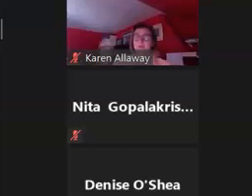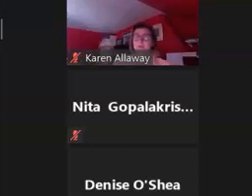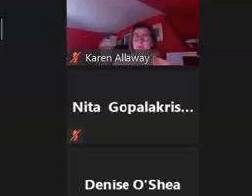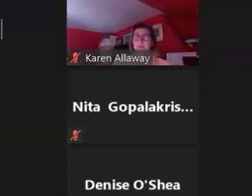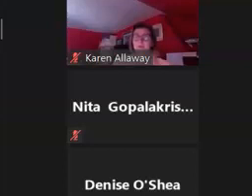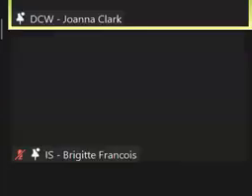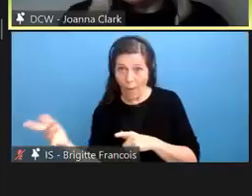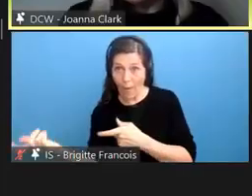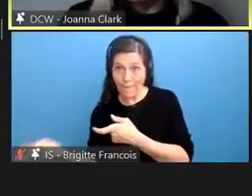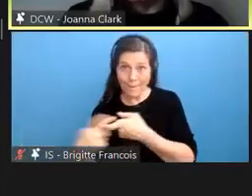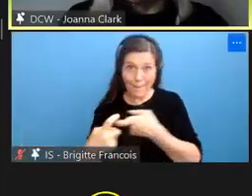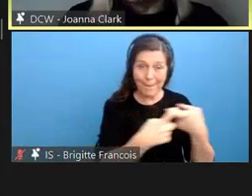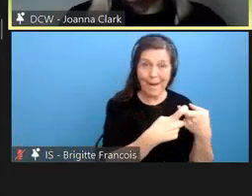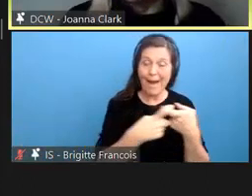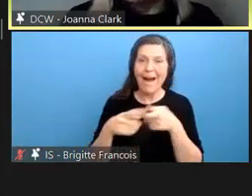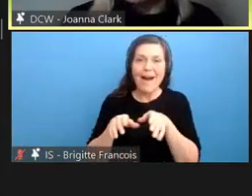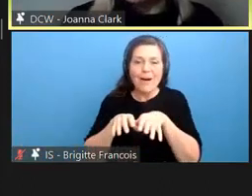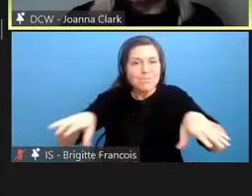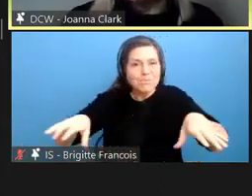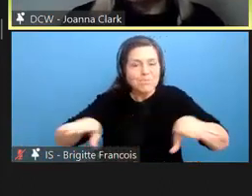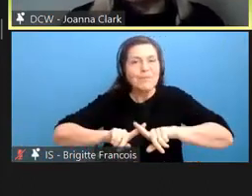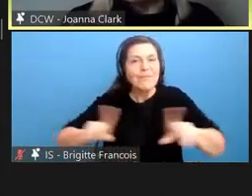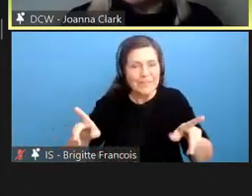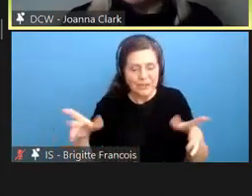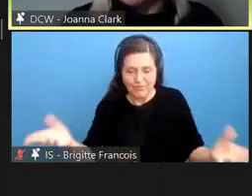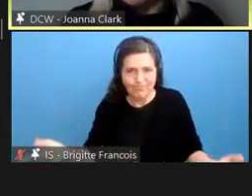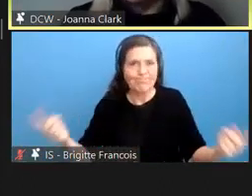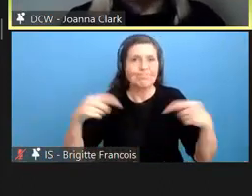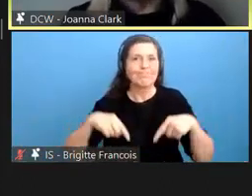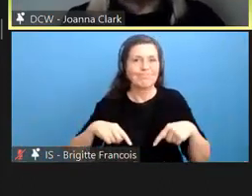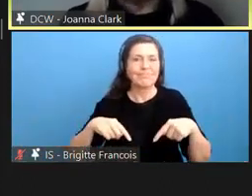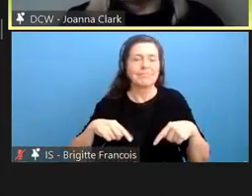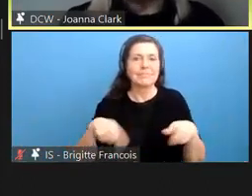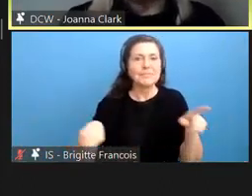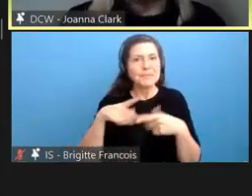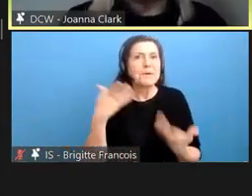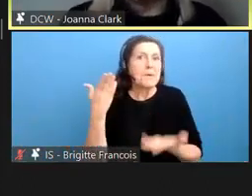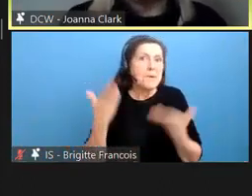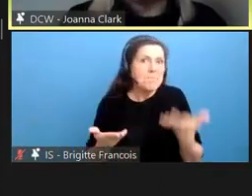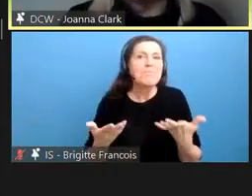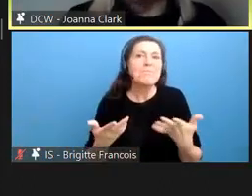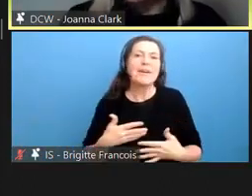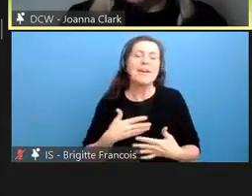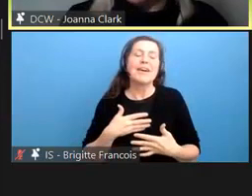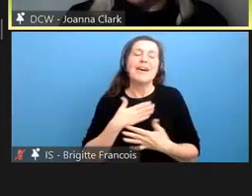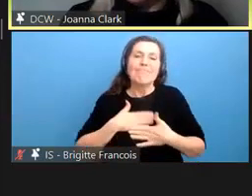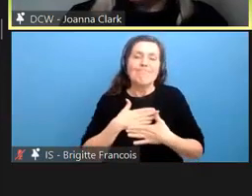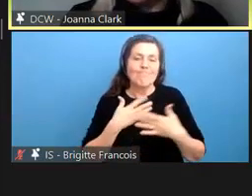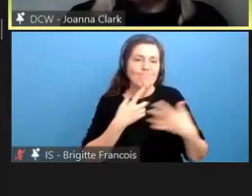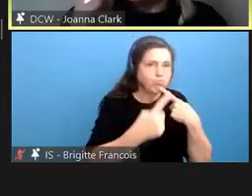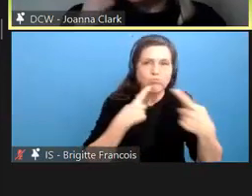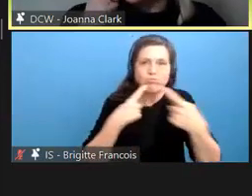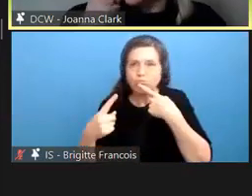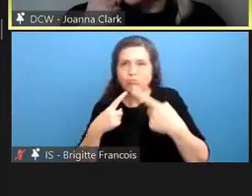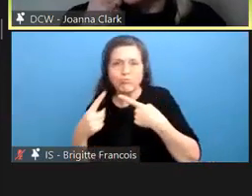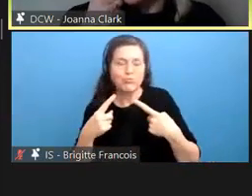rooms. I hope you've had an opportunity to have, a bit more of an interactive discussion.